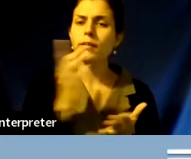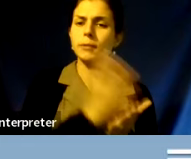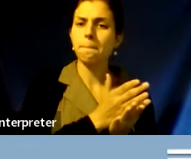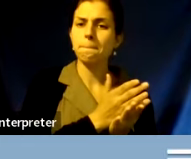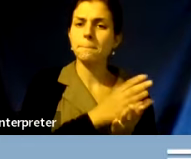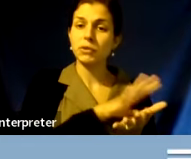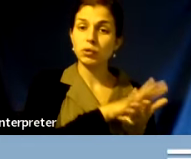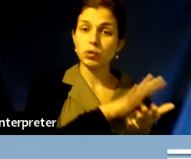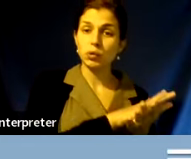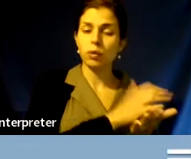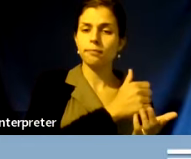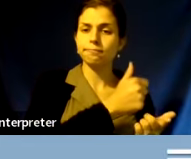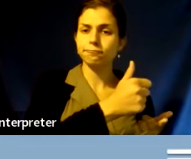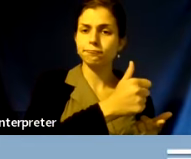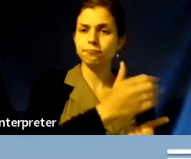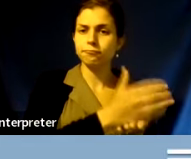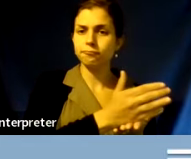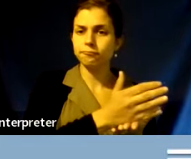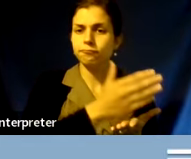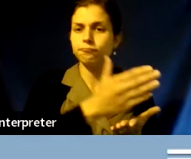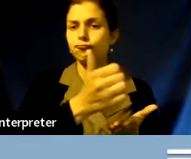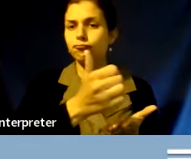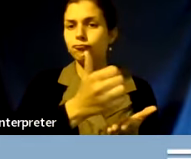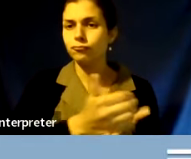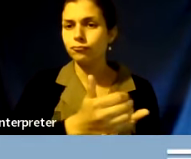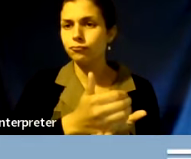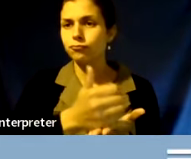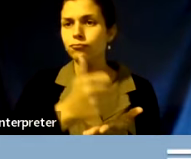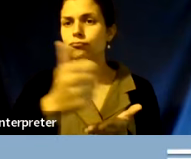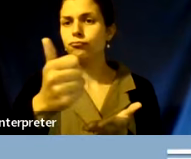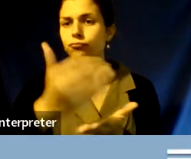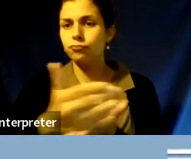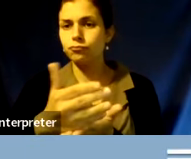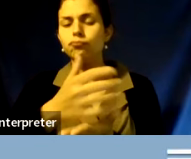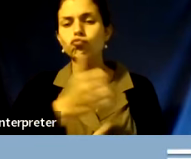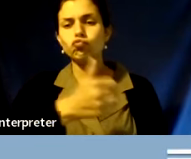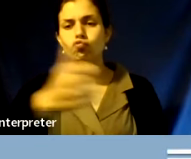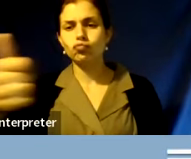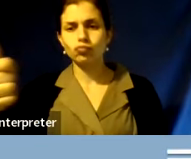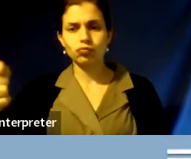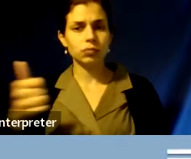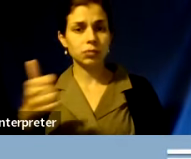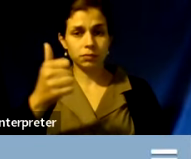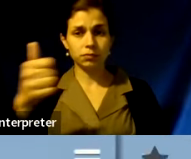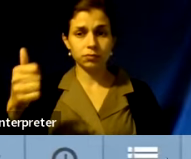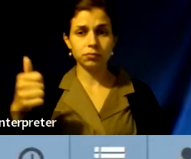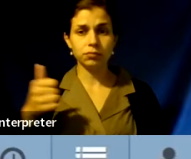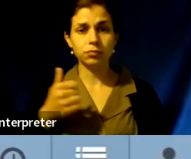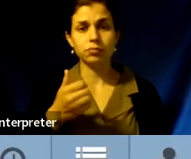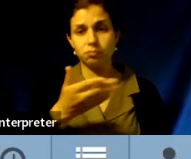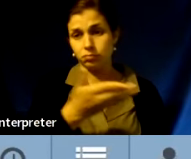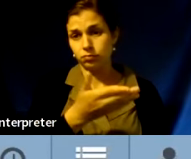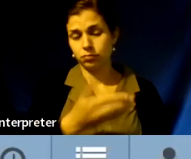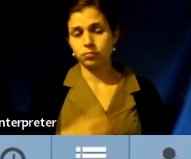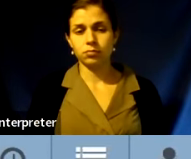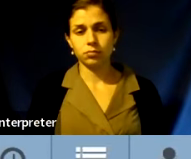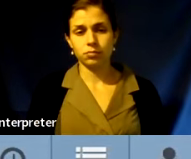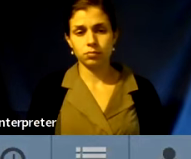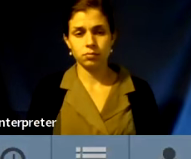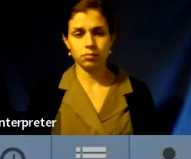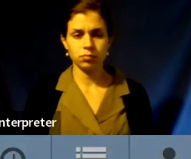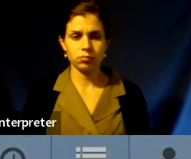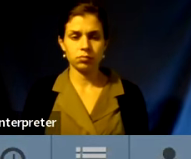school of where my student will be picked up and when. So that is great information to find right here on our Skyward mobile app.